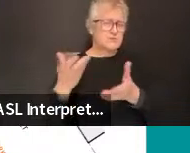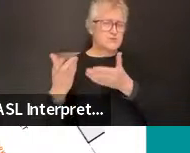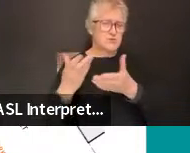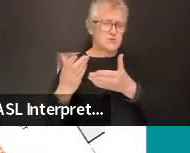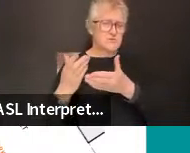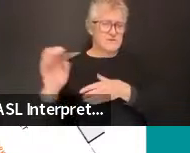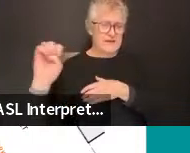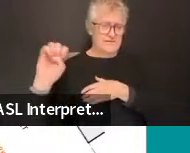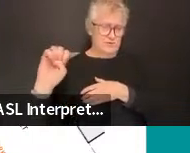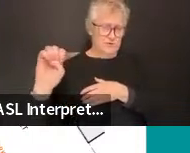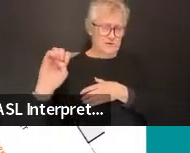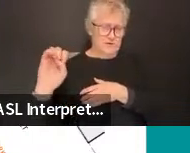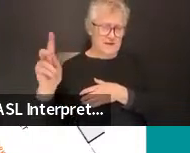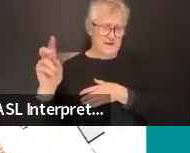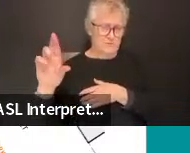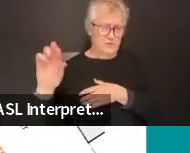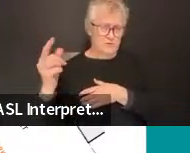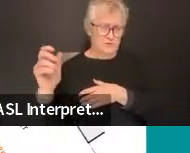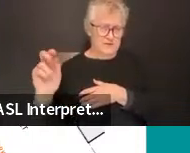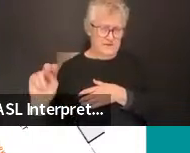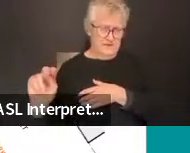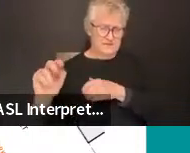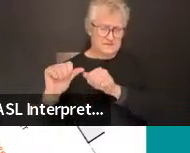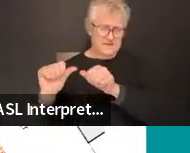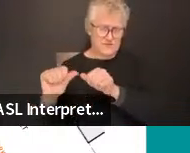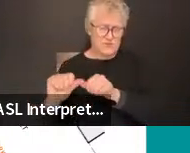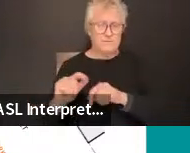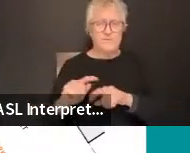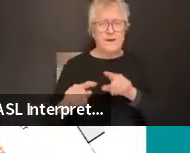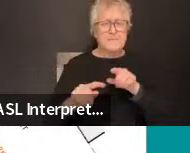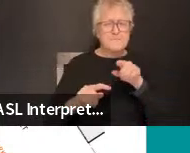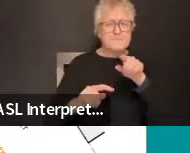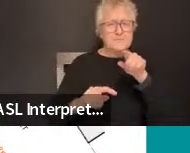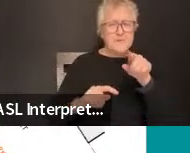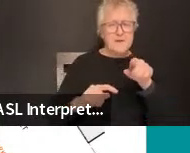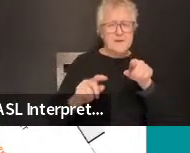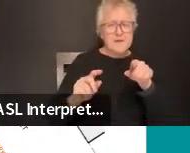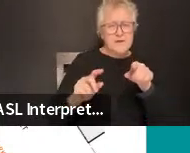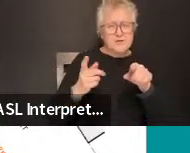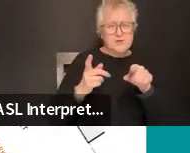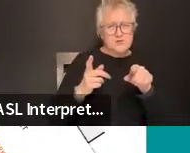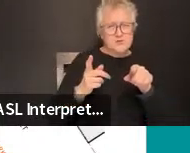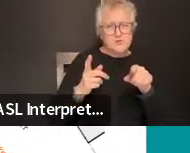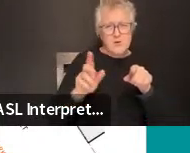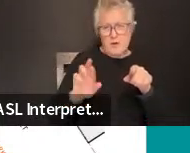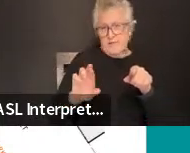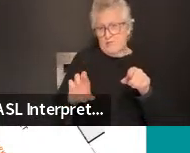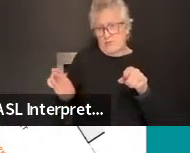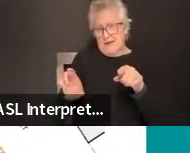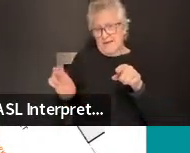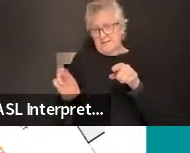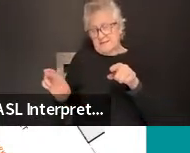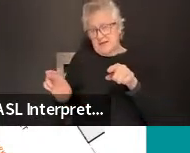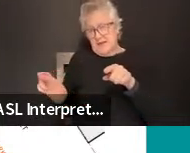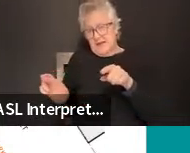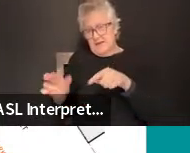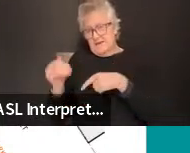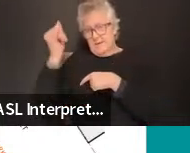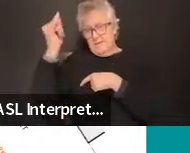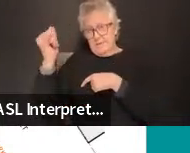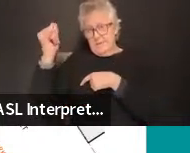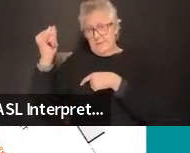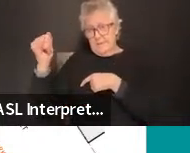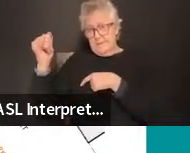line to the right of the screen that line could either go over those streets or